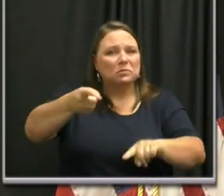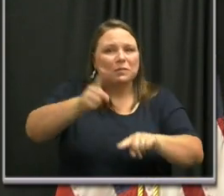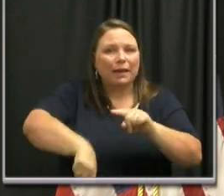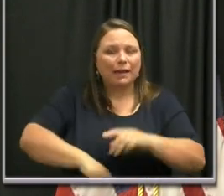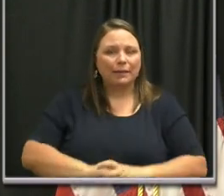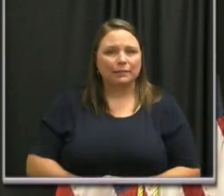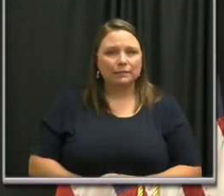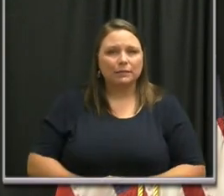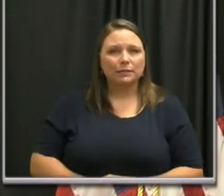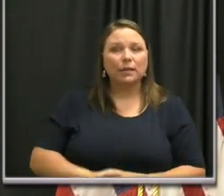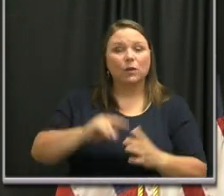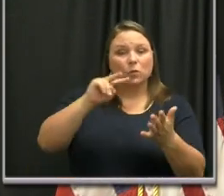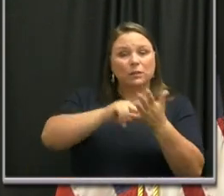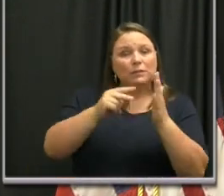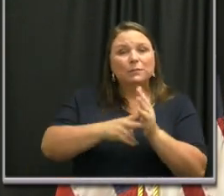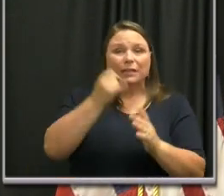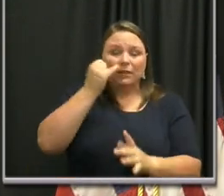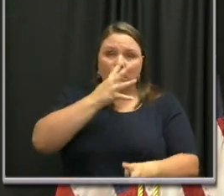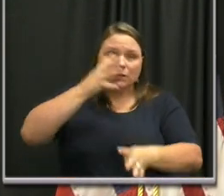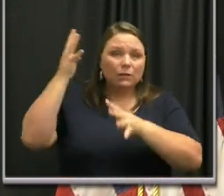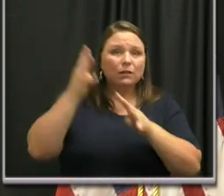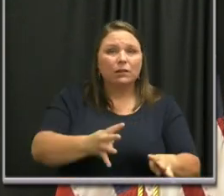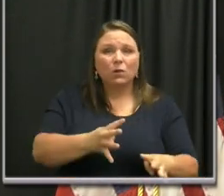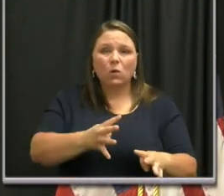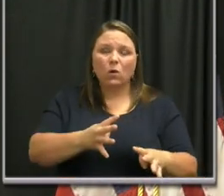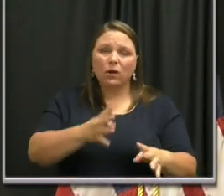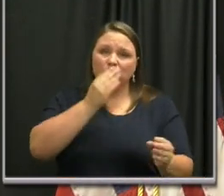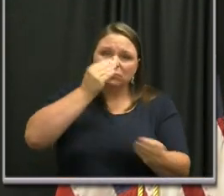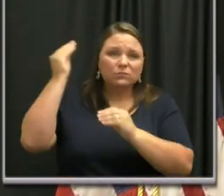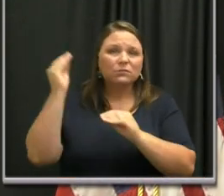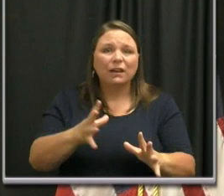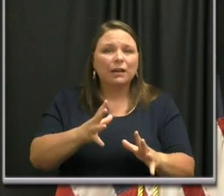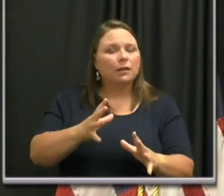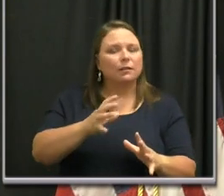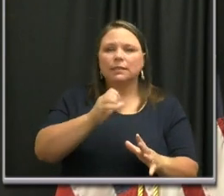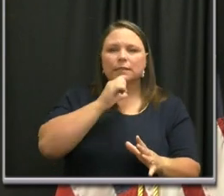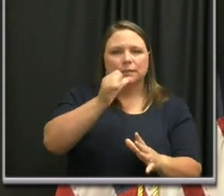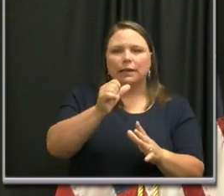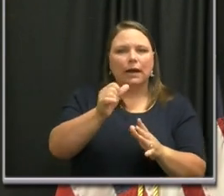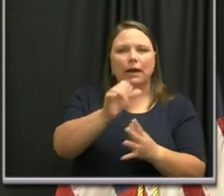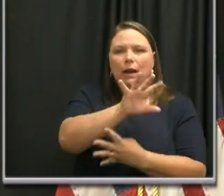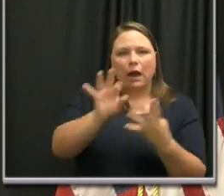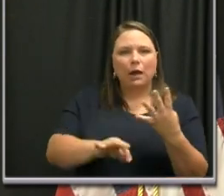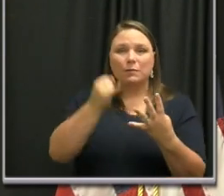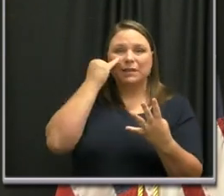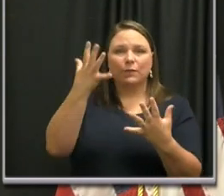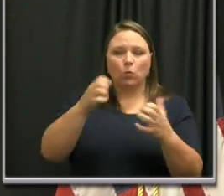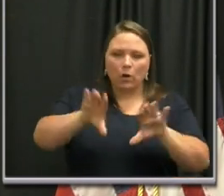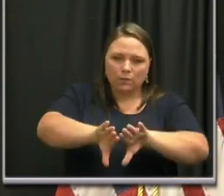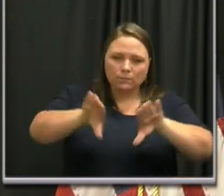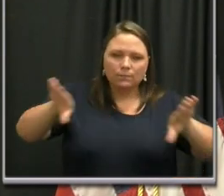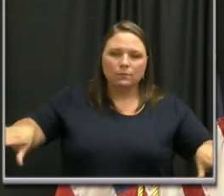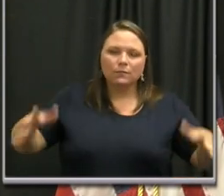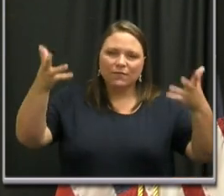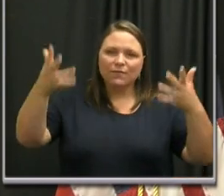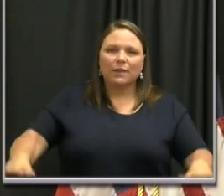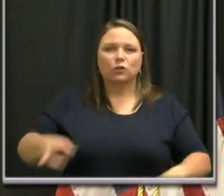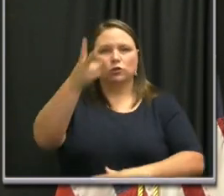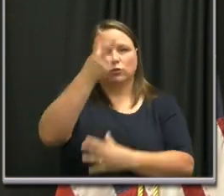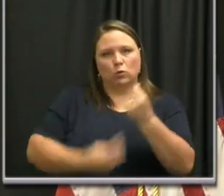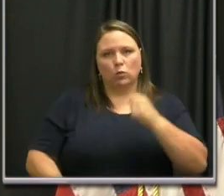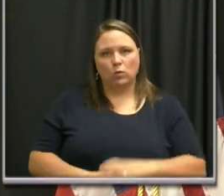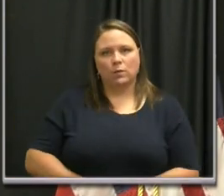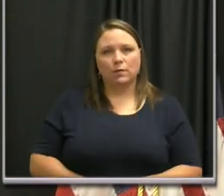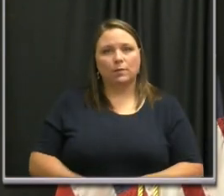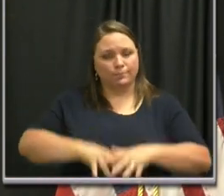the bottom line is that indifference is no longer an option if we want to put these two things behind us. Marches